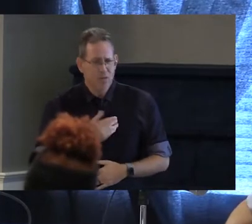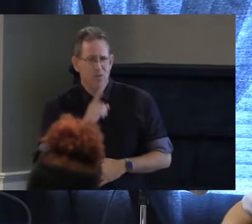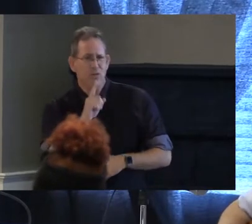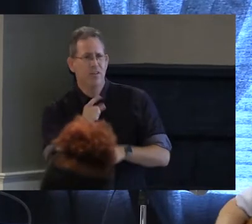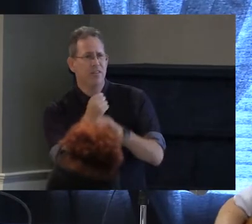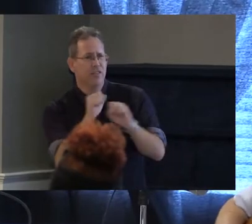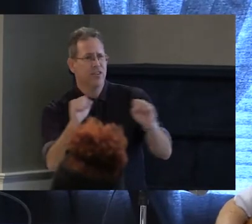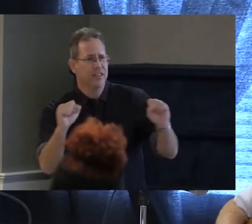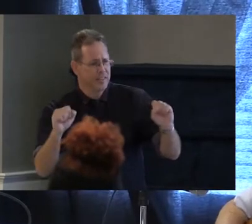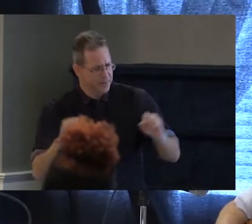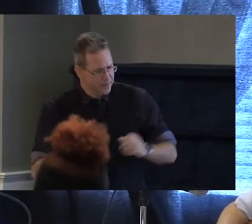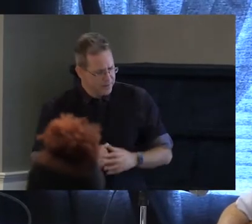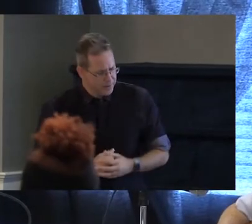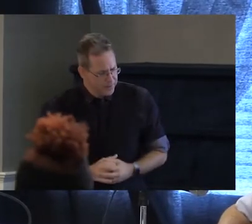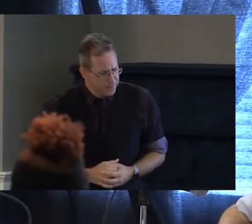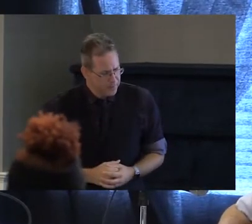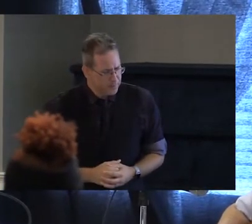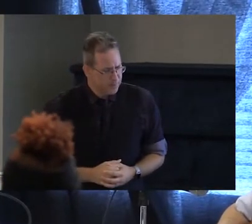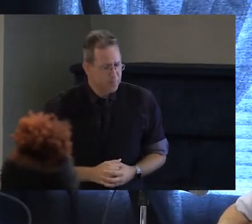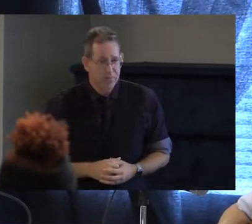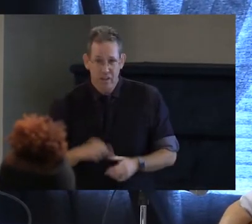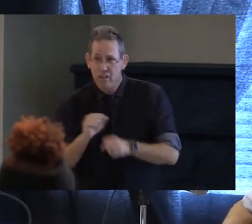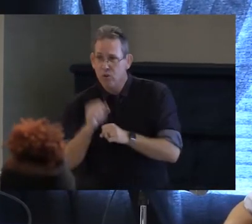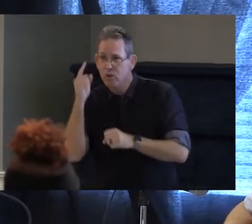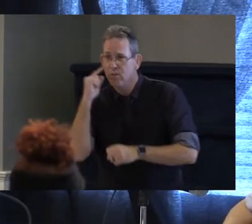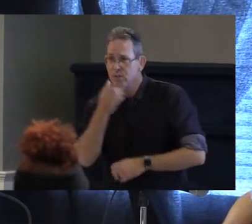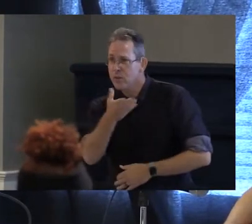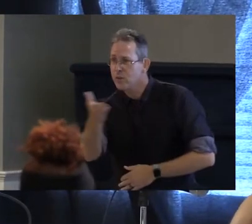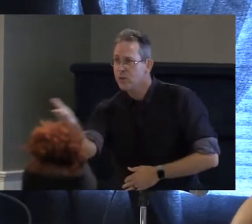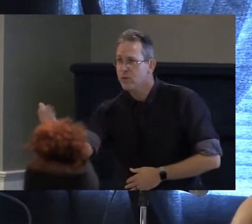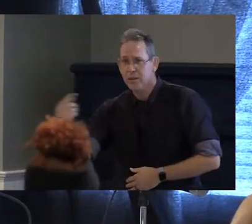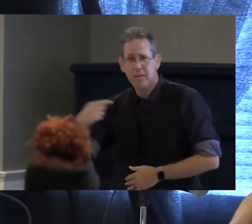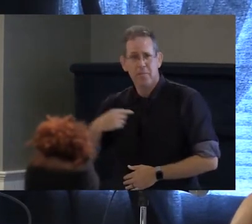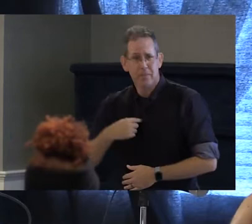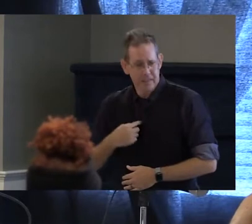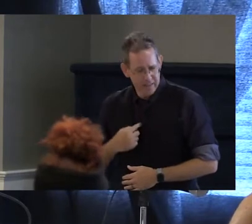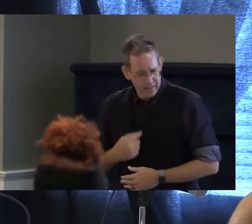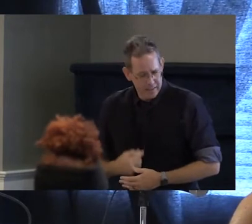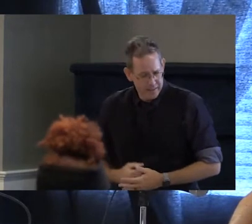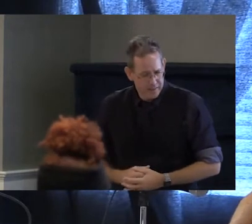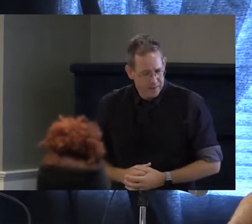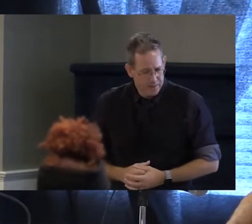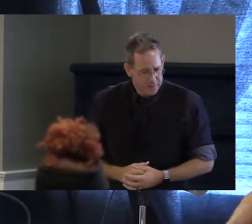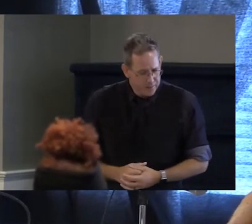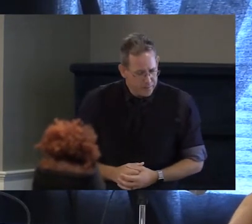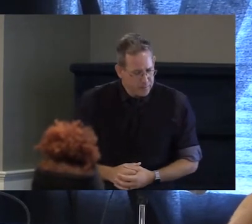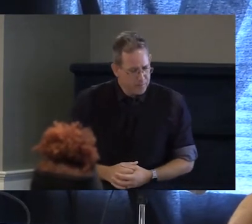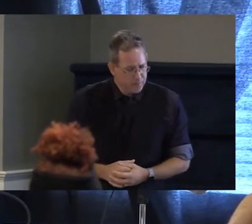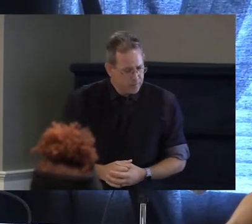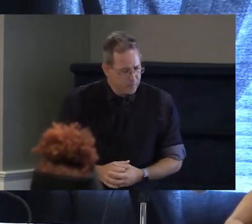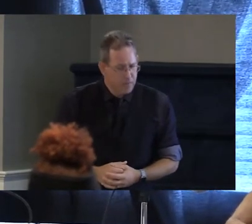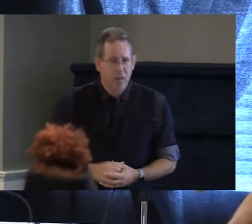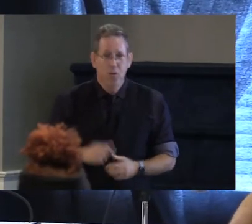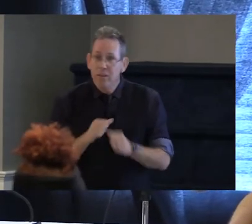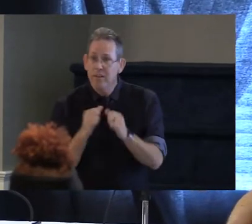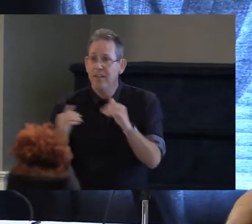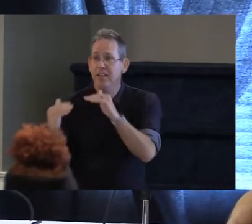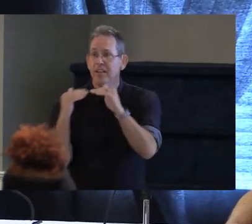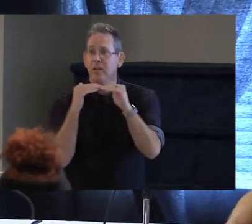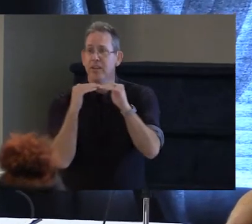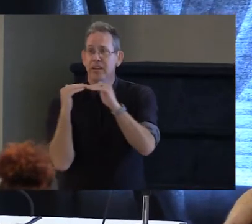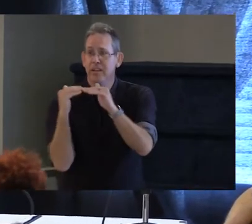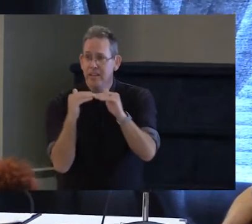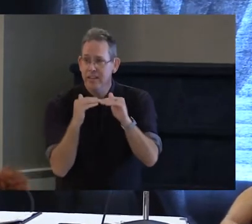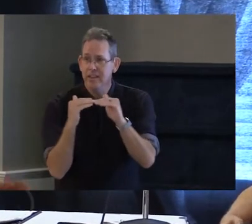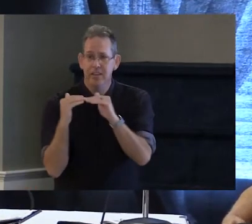that's truly free has worked for you and me